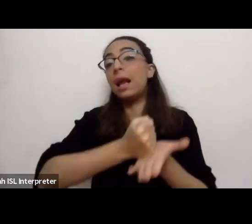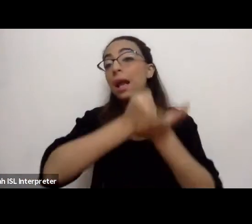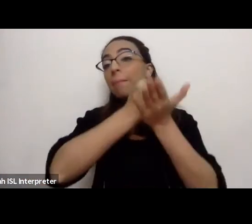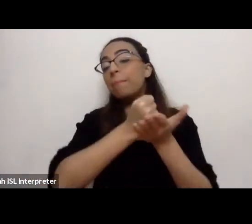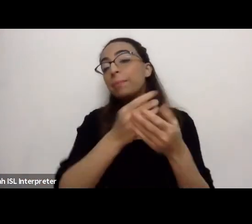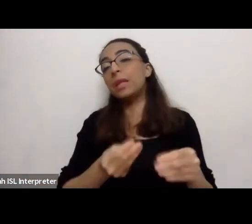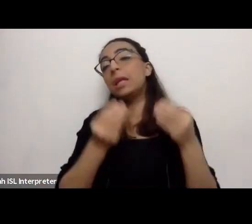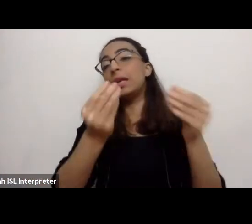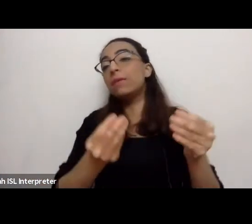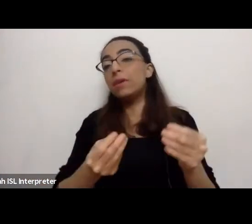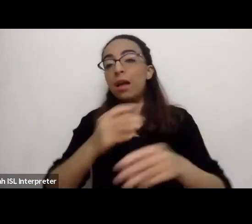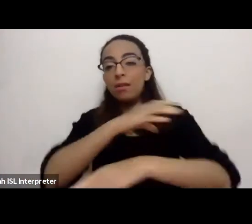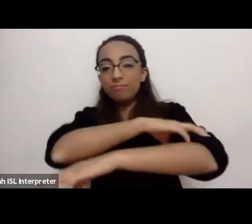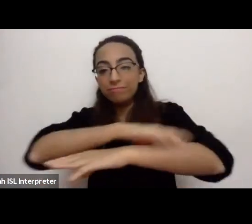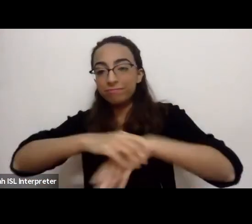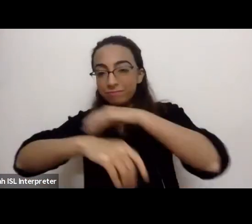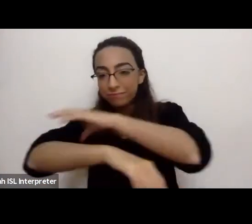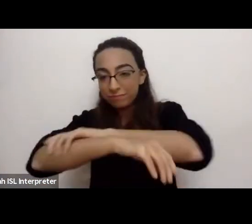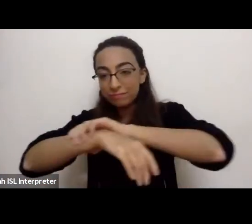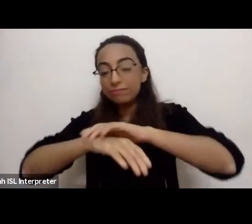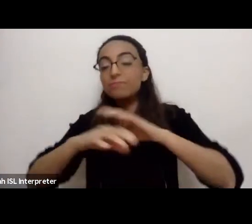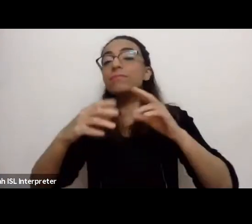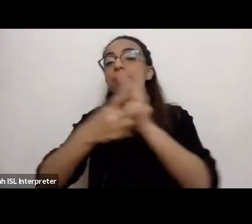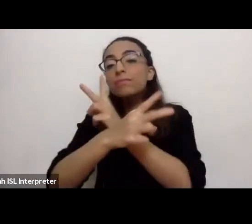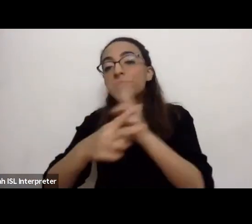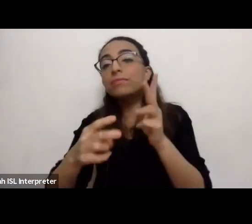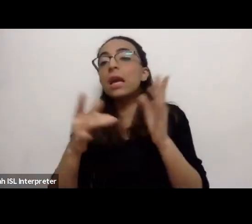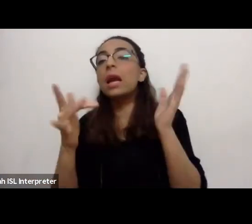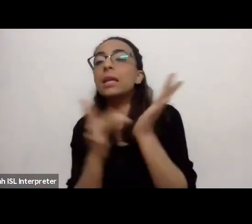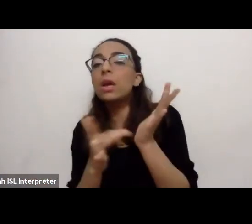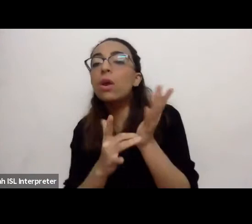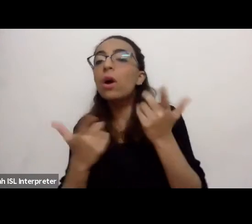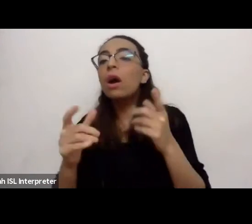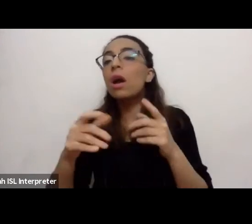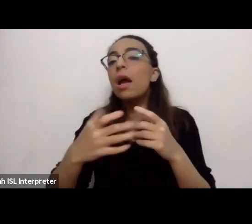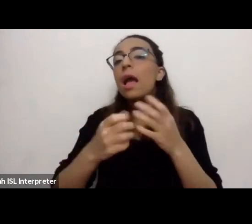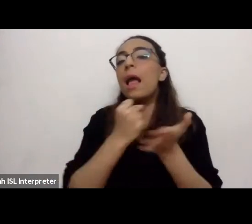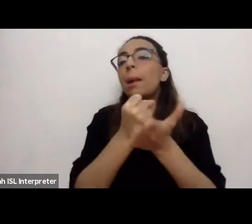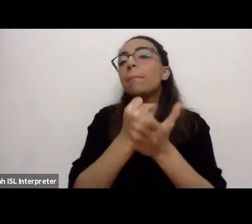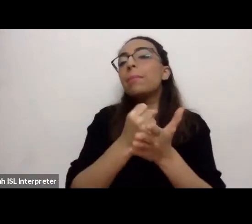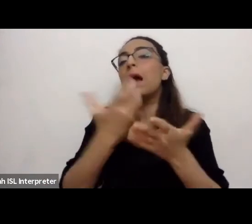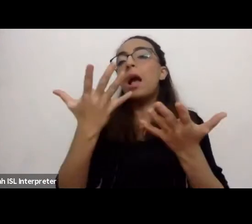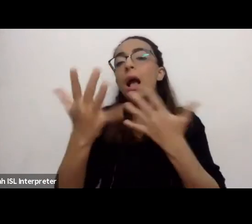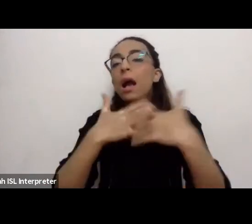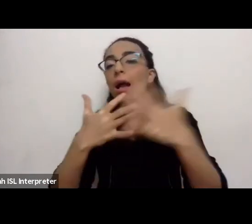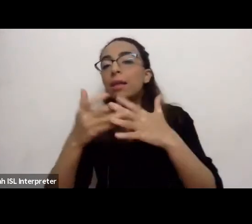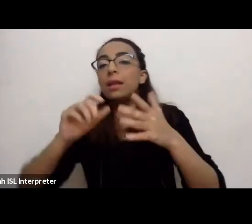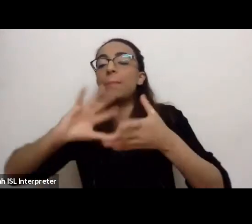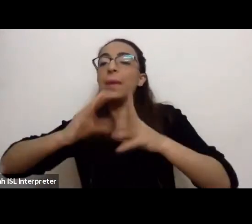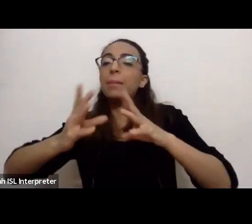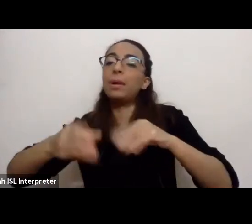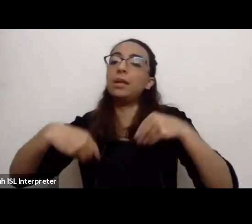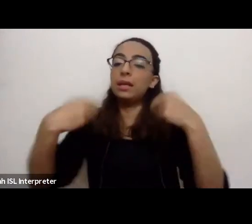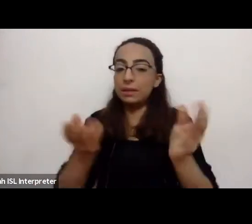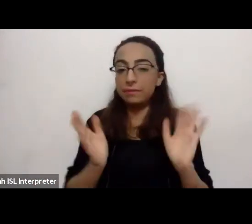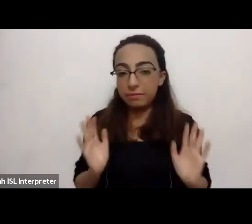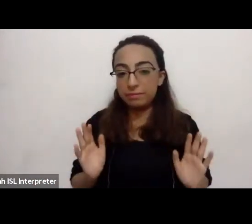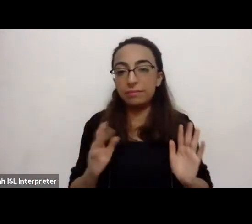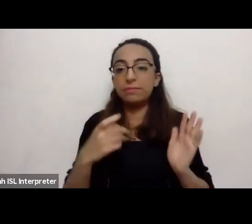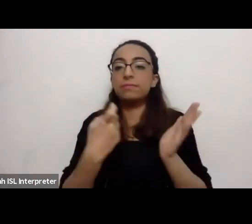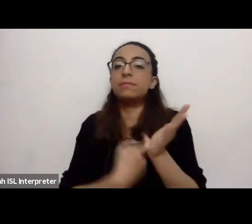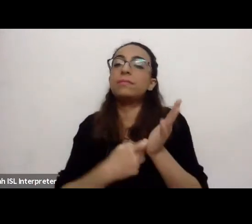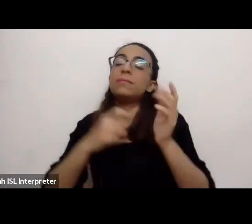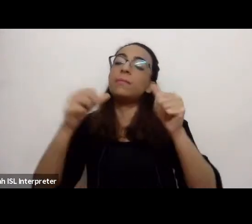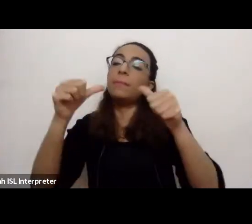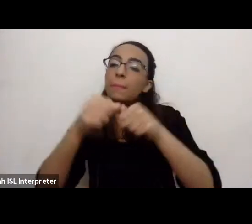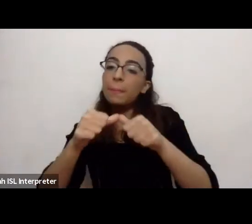rehabilitation, prosthetic, and orthotic devices. Ladies and gentlemen, Rehabilitation and AIDS